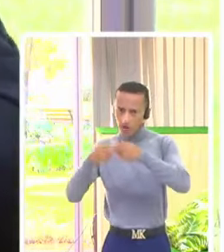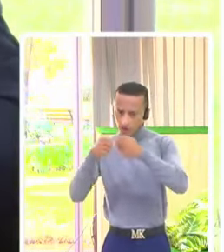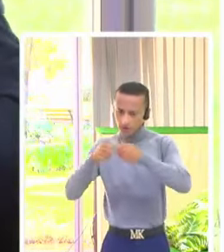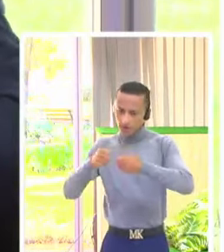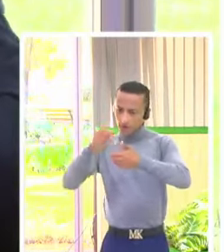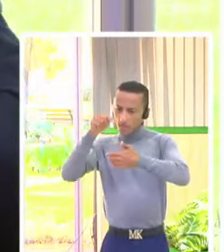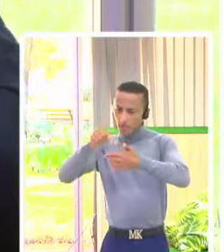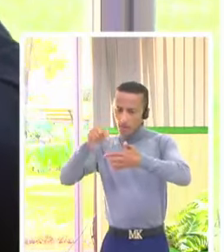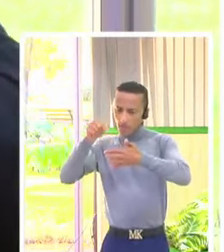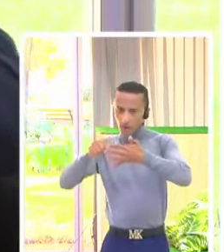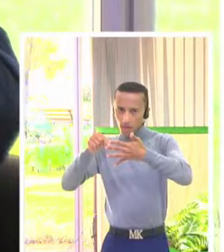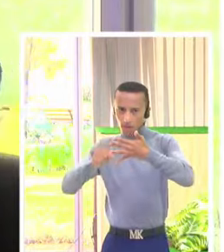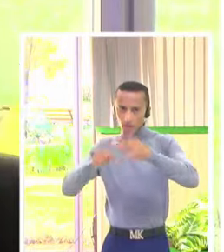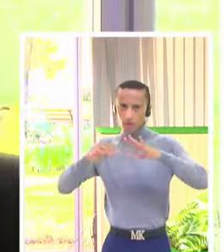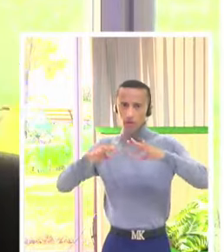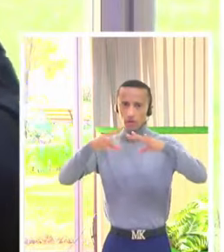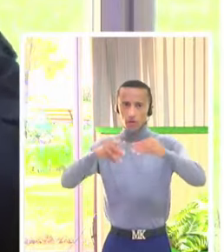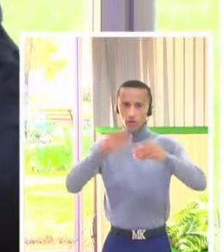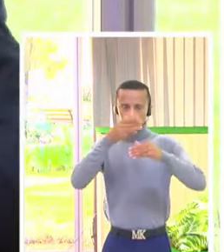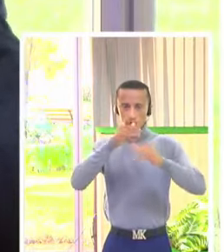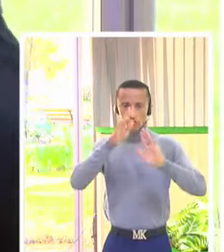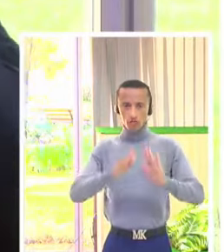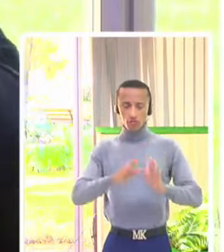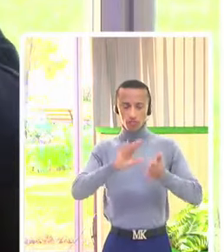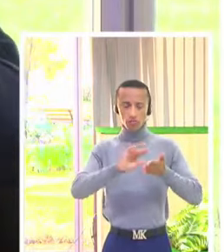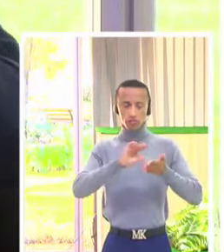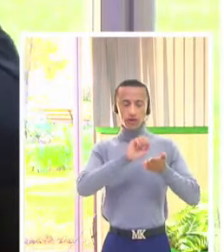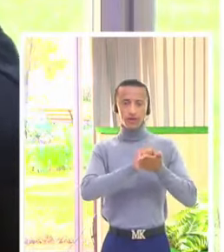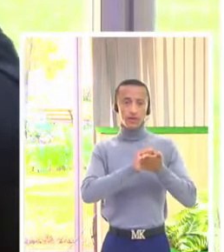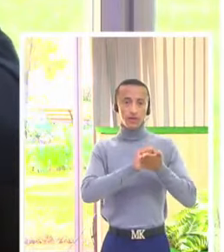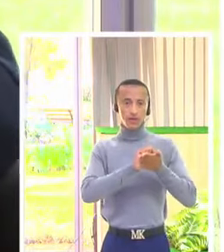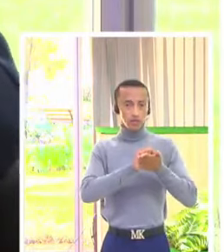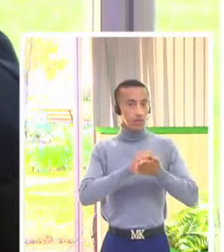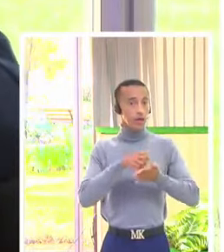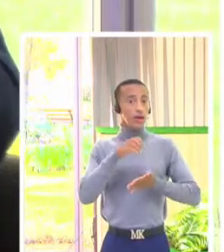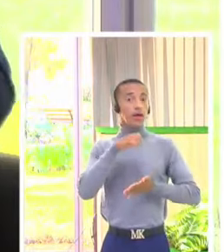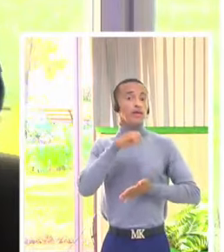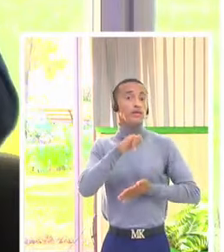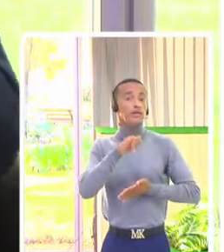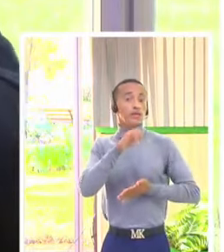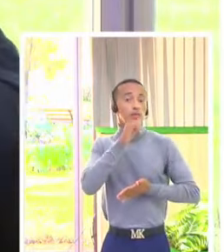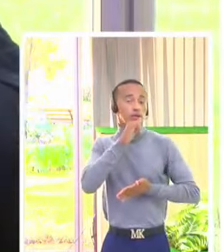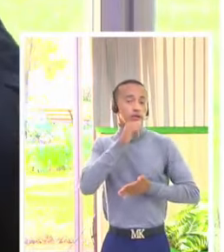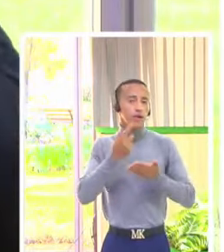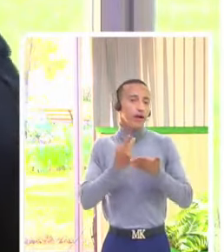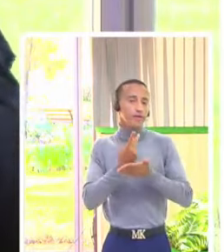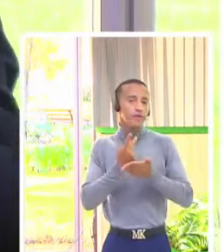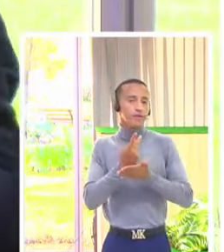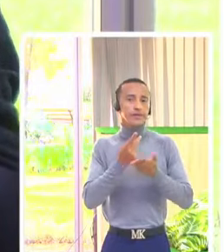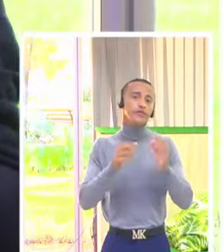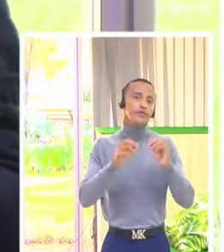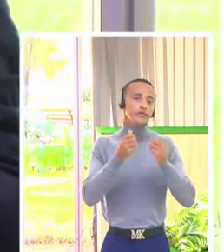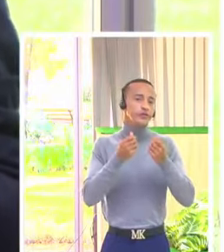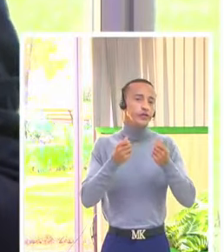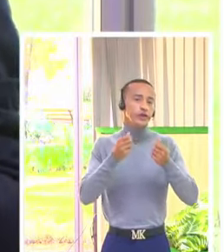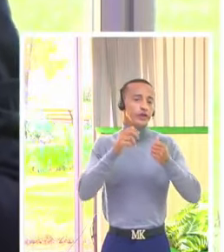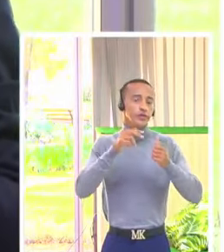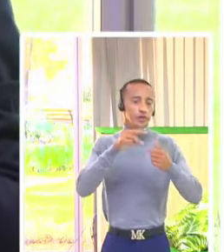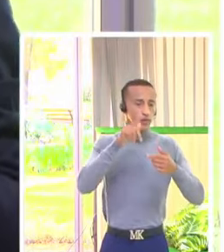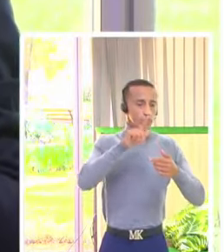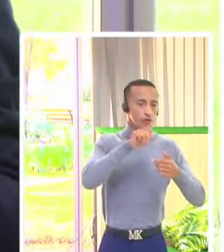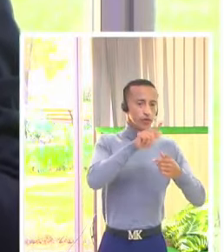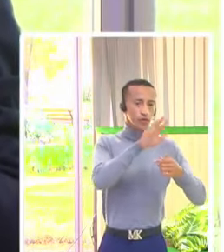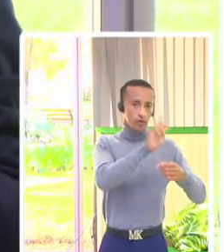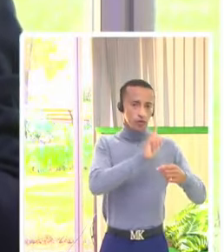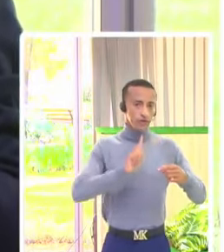Now, if the money doesn't come, at least per district, 10 government servants don't get their salaries,